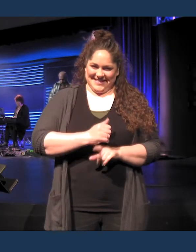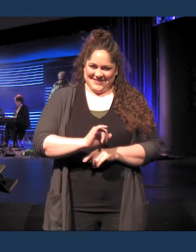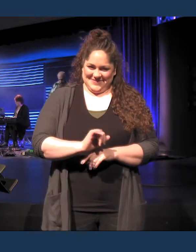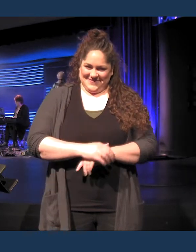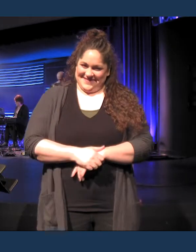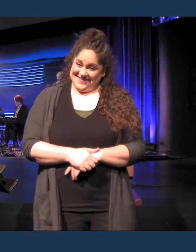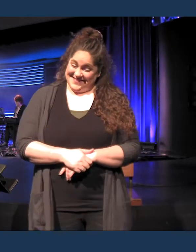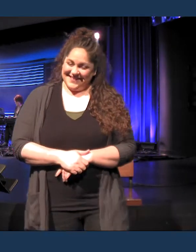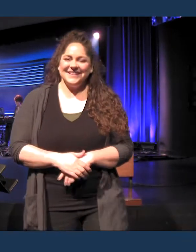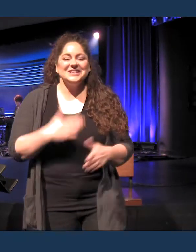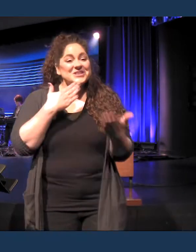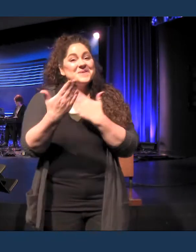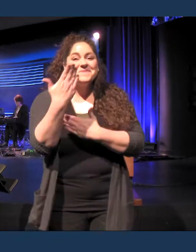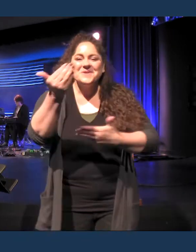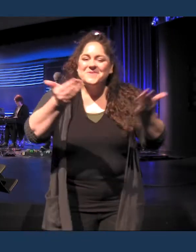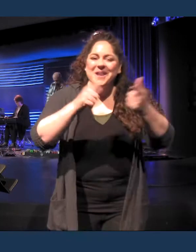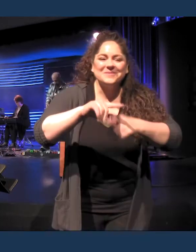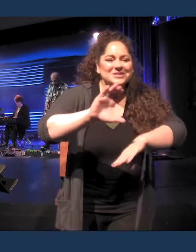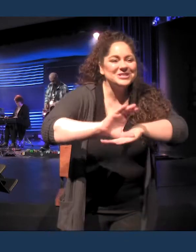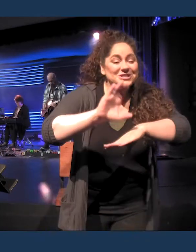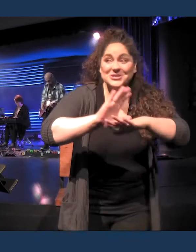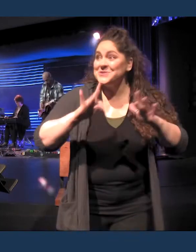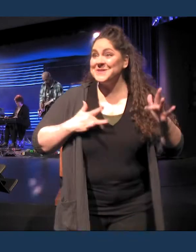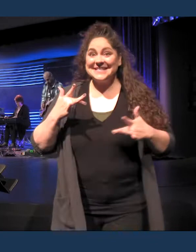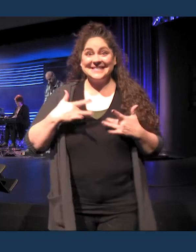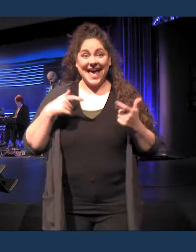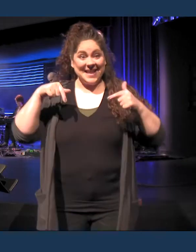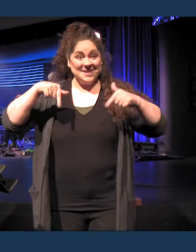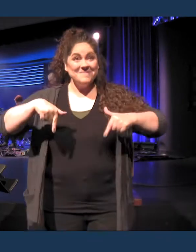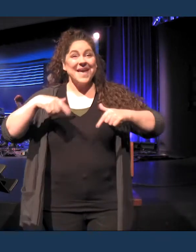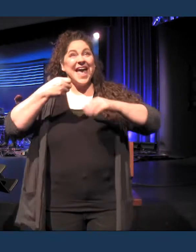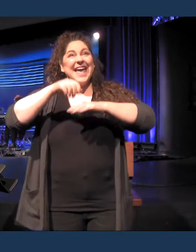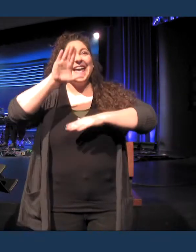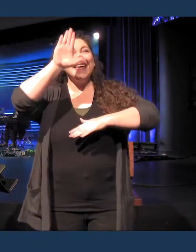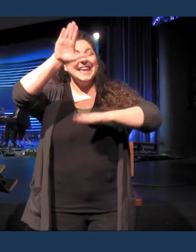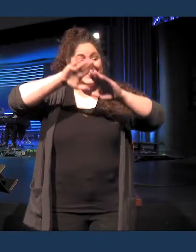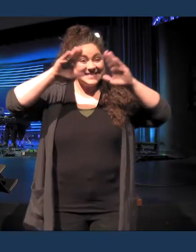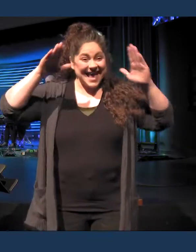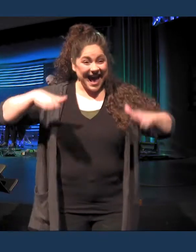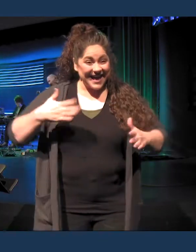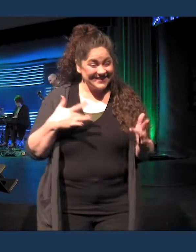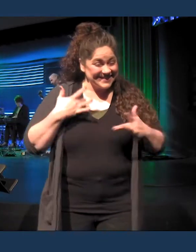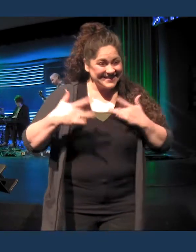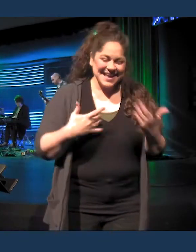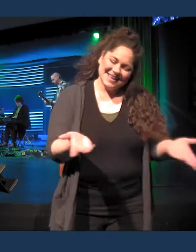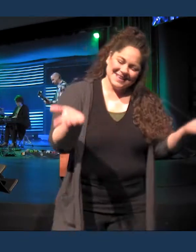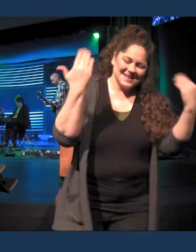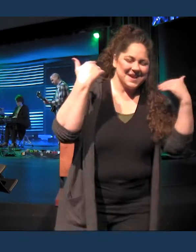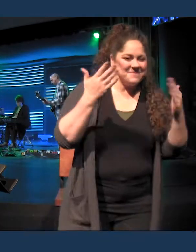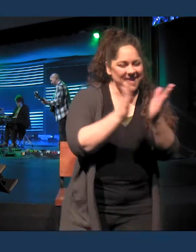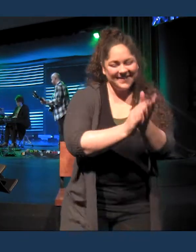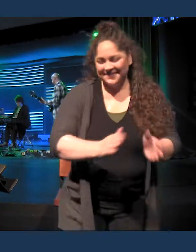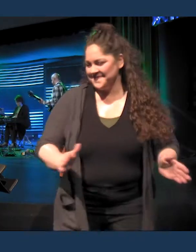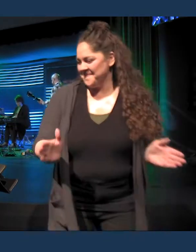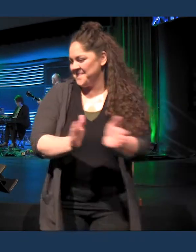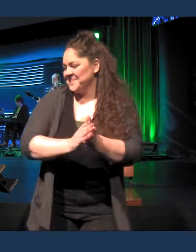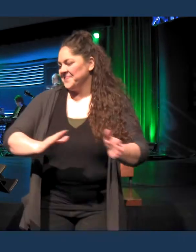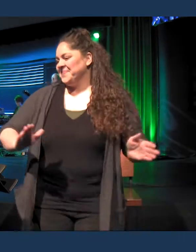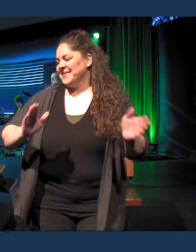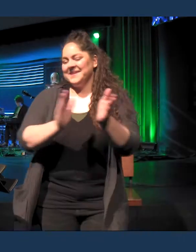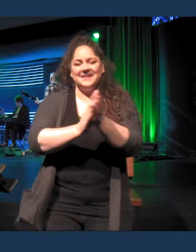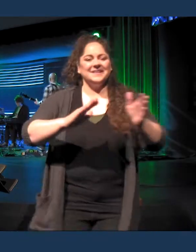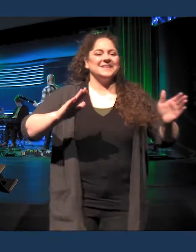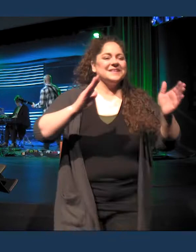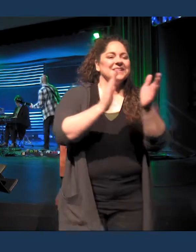morning. Welcome to church. You excited to be in the house of God this morning? Come on, let's put our hands together. Let's